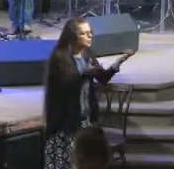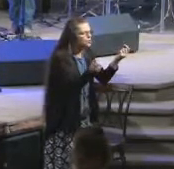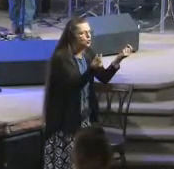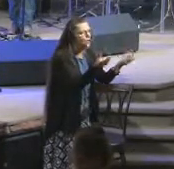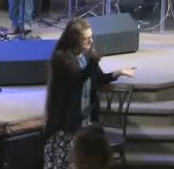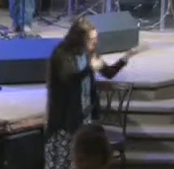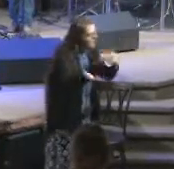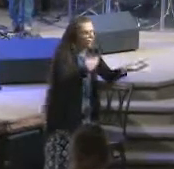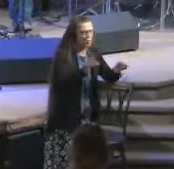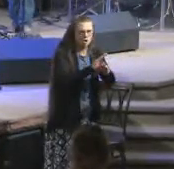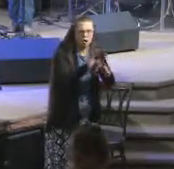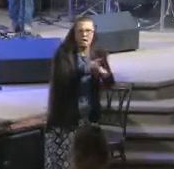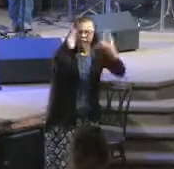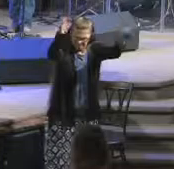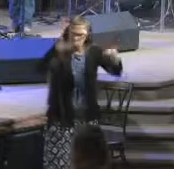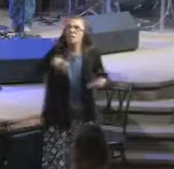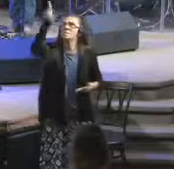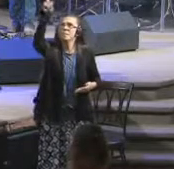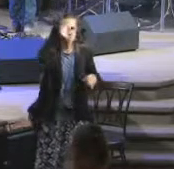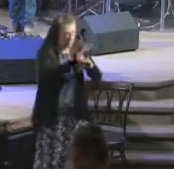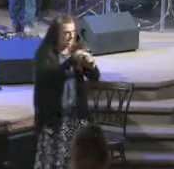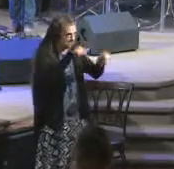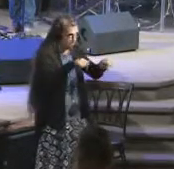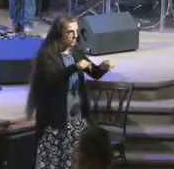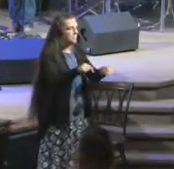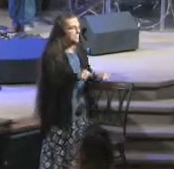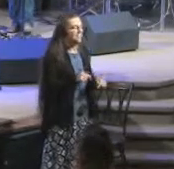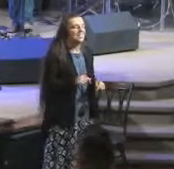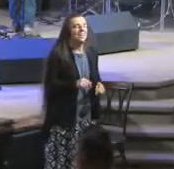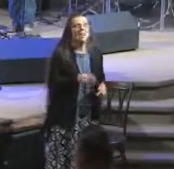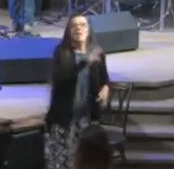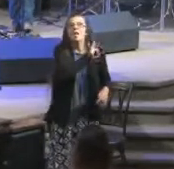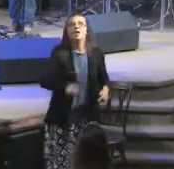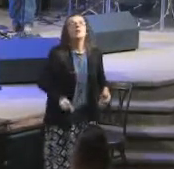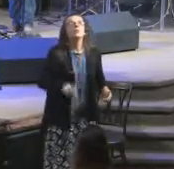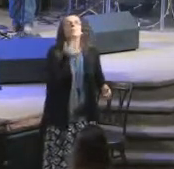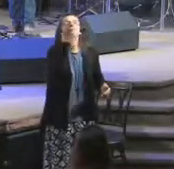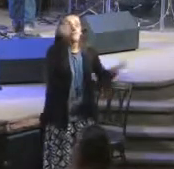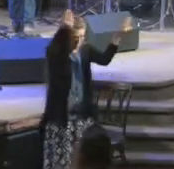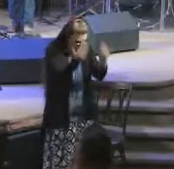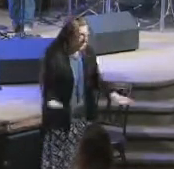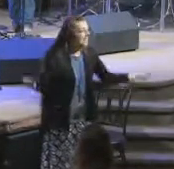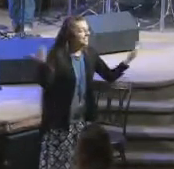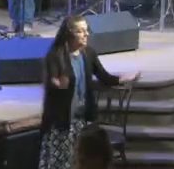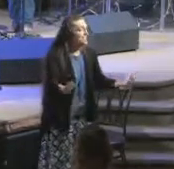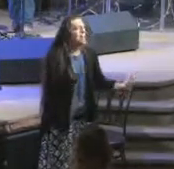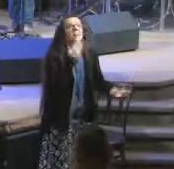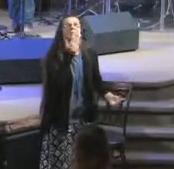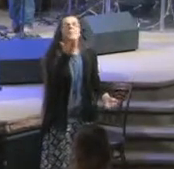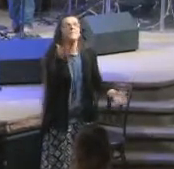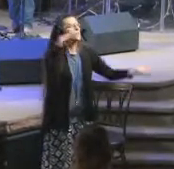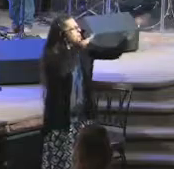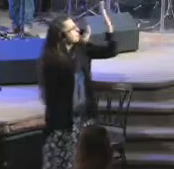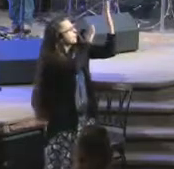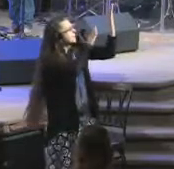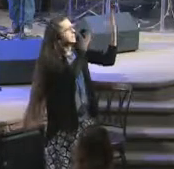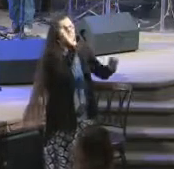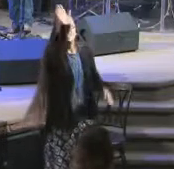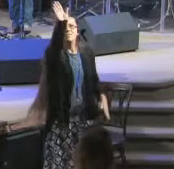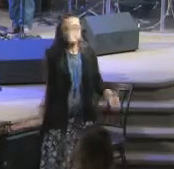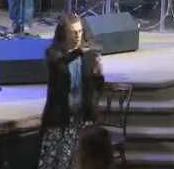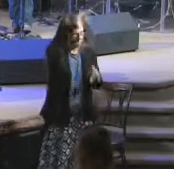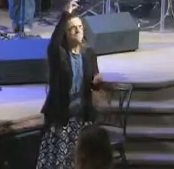church. Help me welcome him in this service this morning. Lord Jesus, we thank you for being in this house. Lord, we thank you for your presence. We thank you for